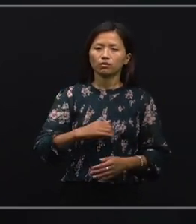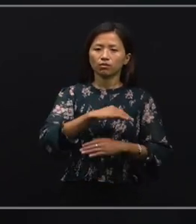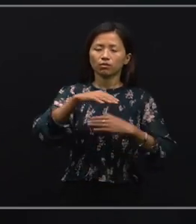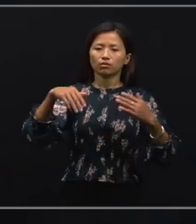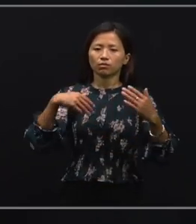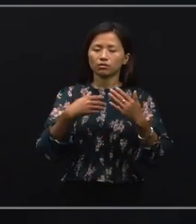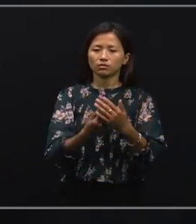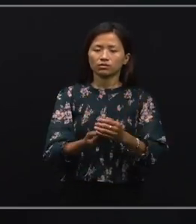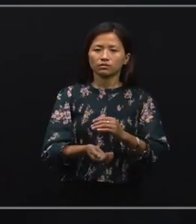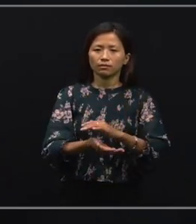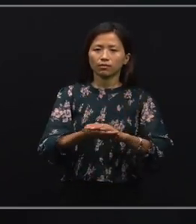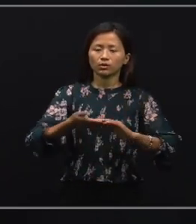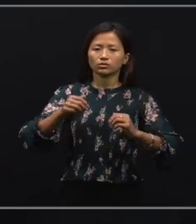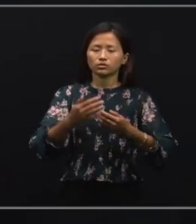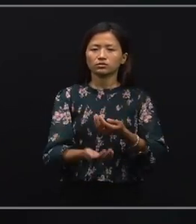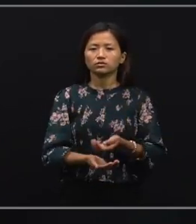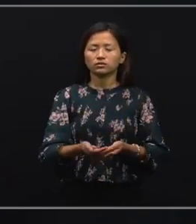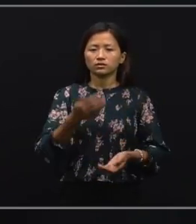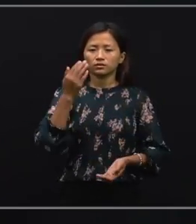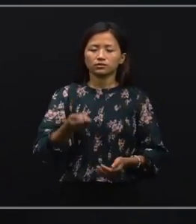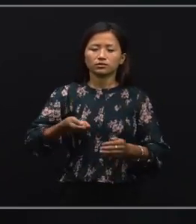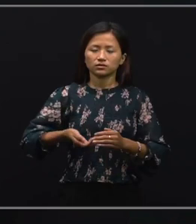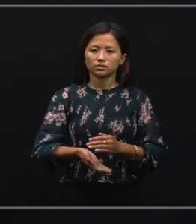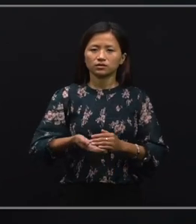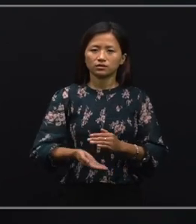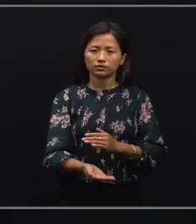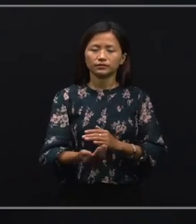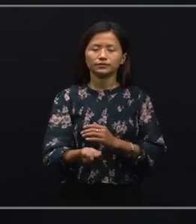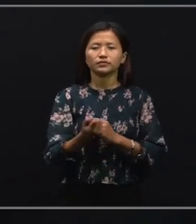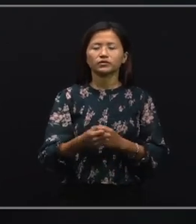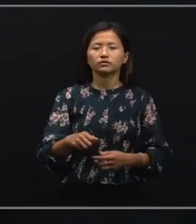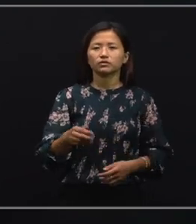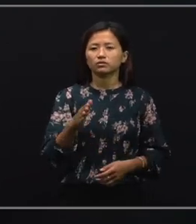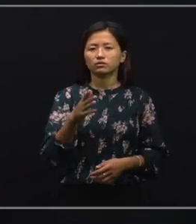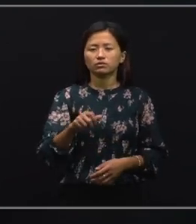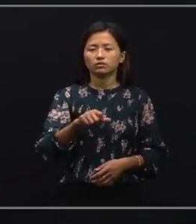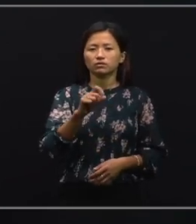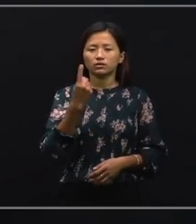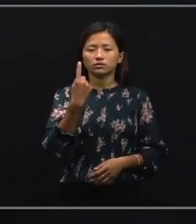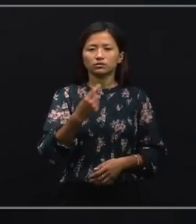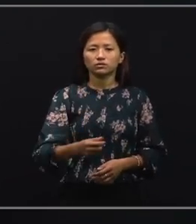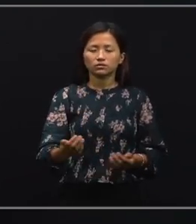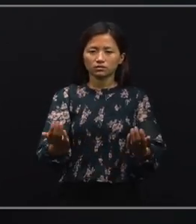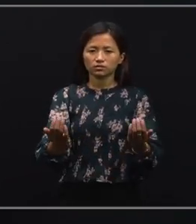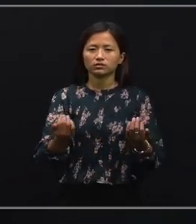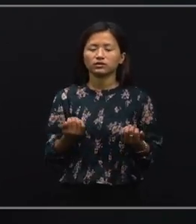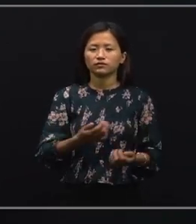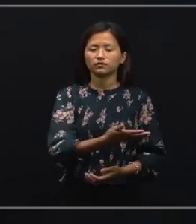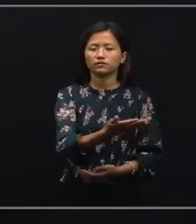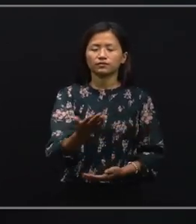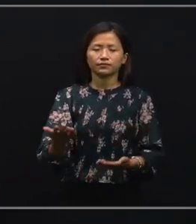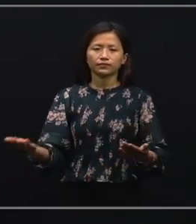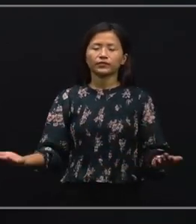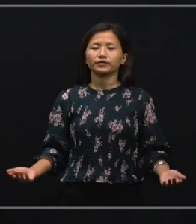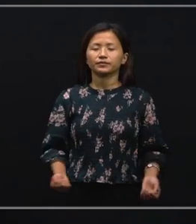sinking, because the weather is so stormy that no one could save them. And they are in the middle of